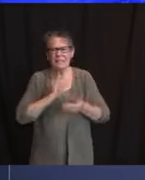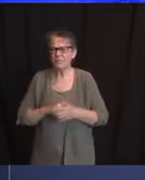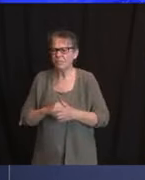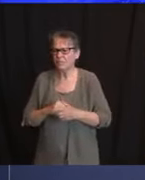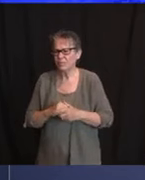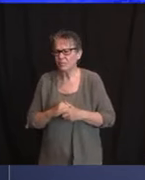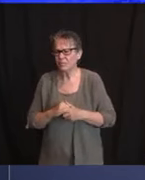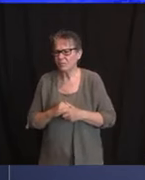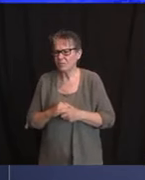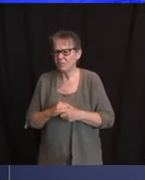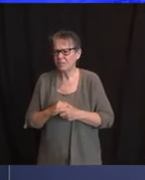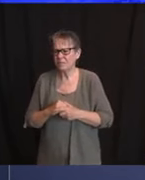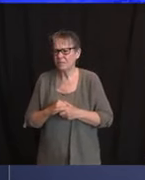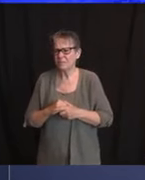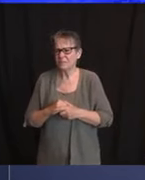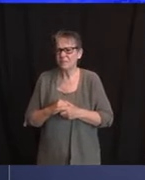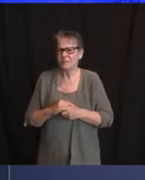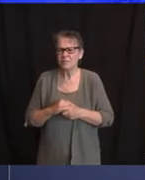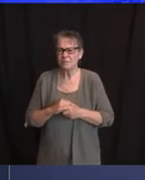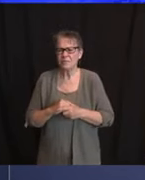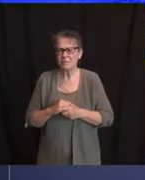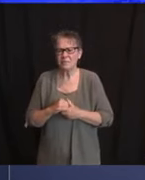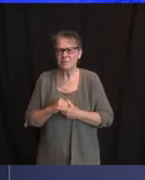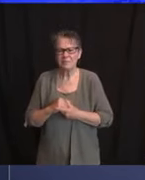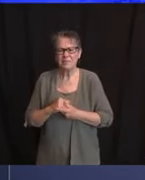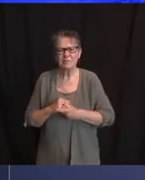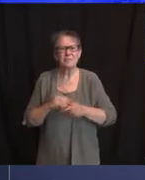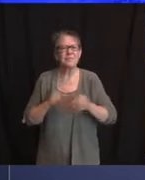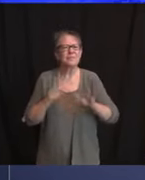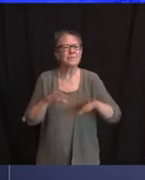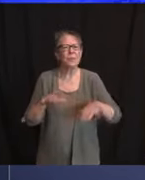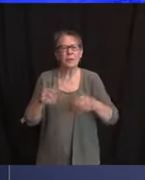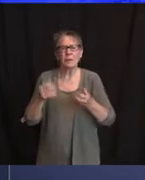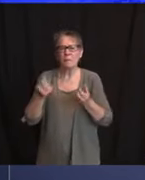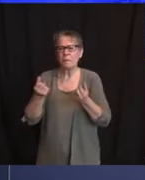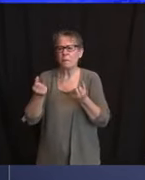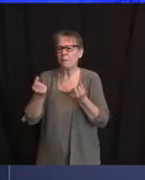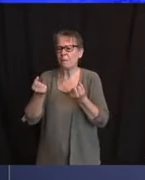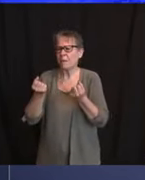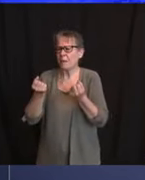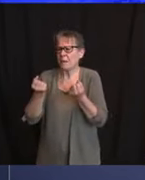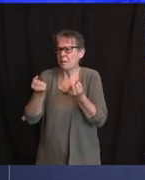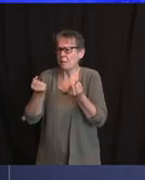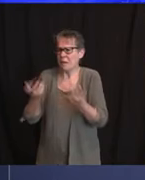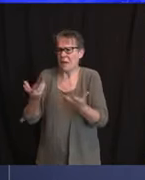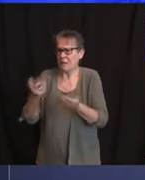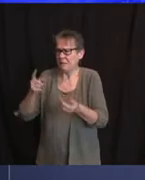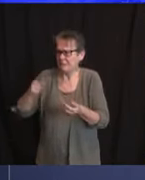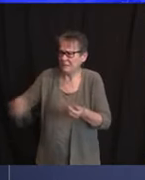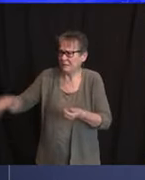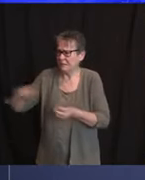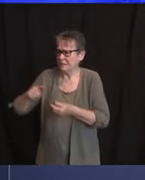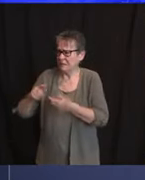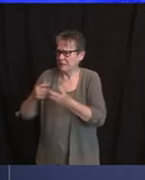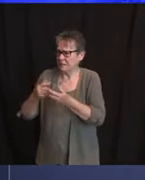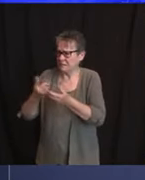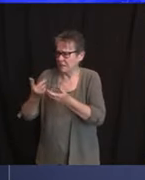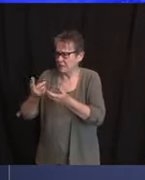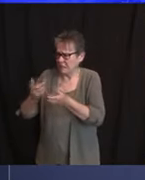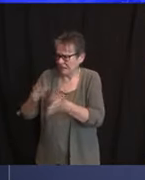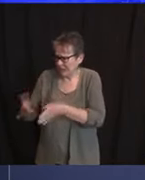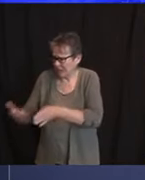makes a big difference. That added with Governor Murphy's efforts with his Republican governors to speak up both at the White House and to the Congress is, I